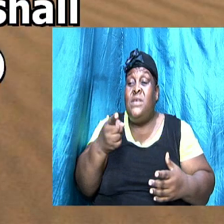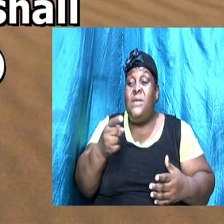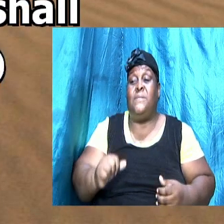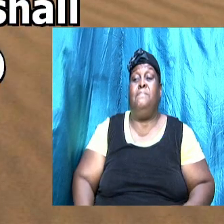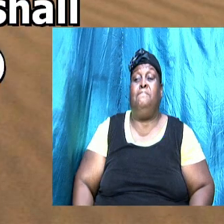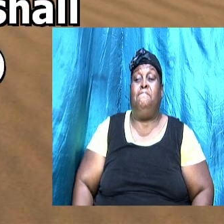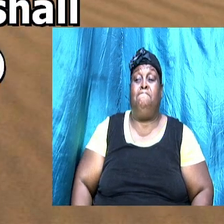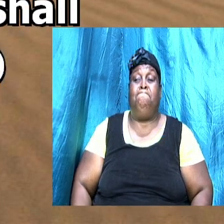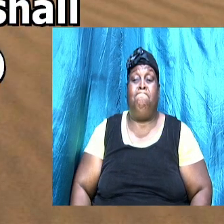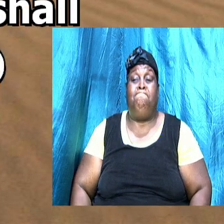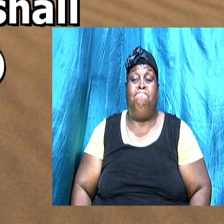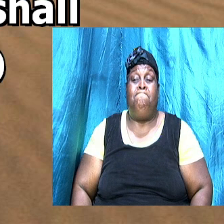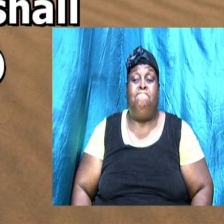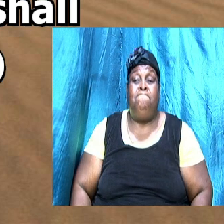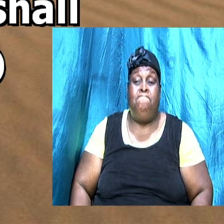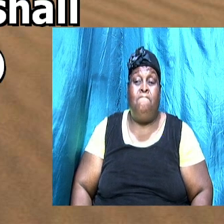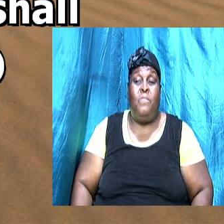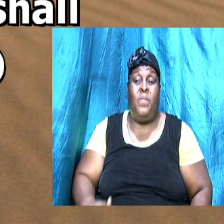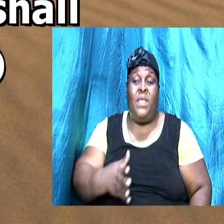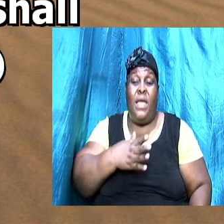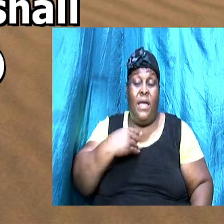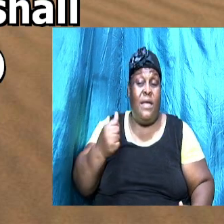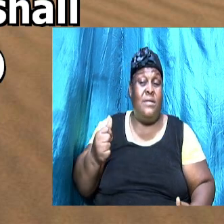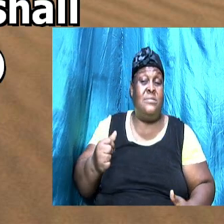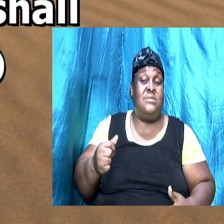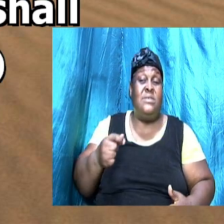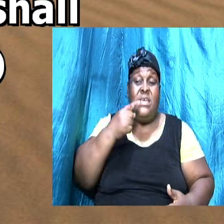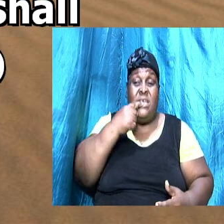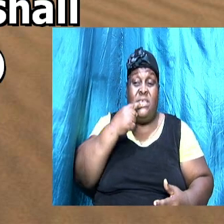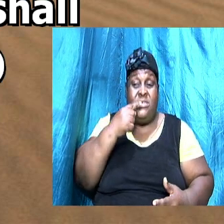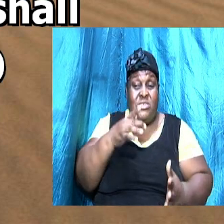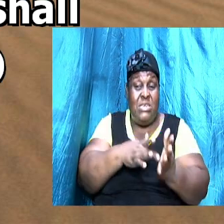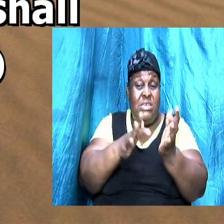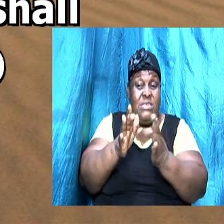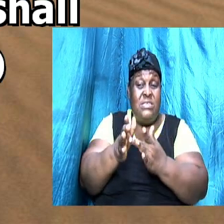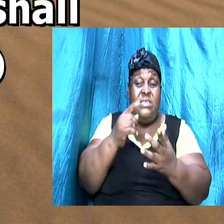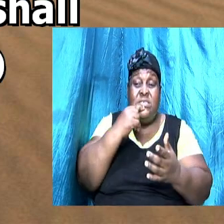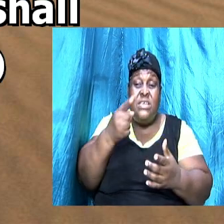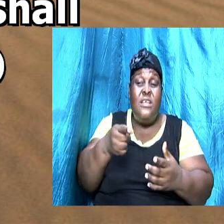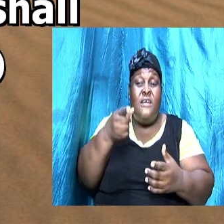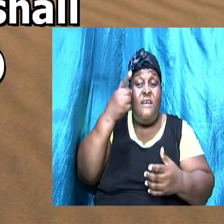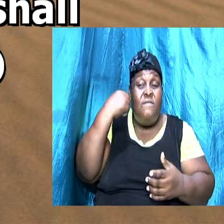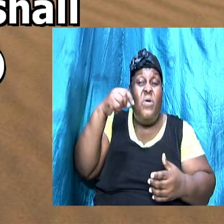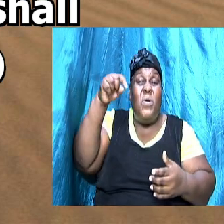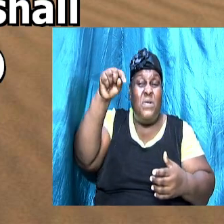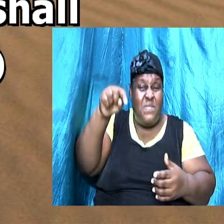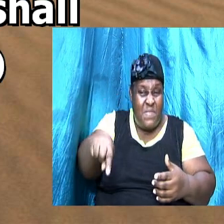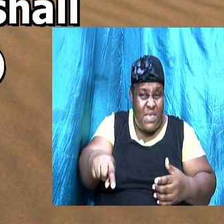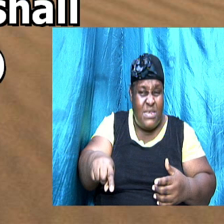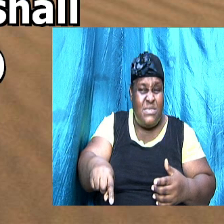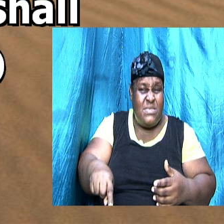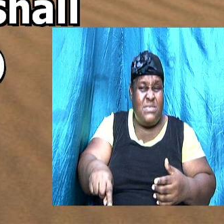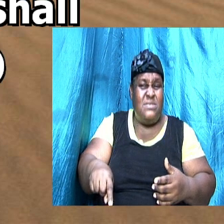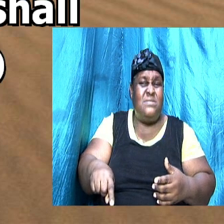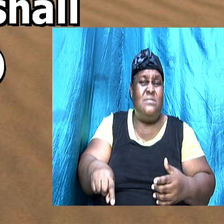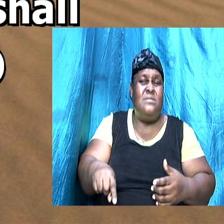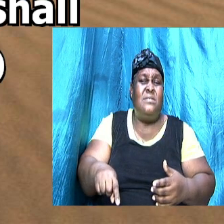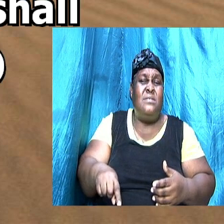the quotation. And said, for this